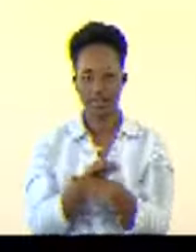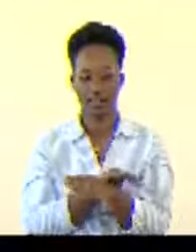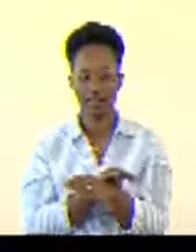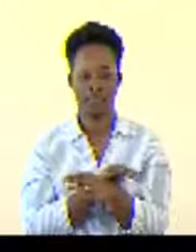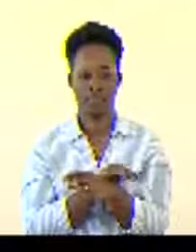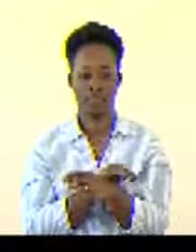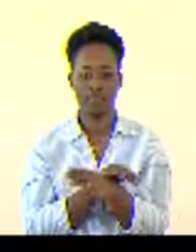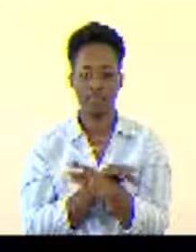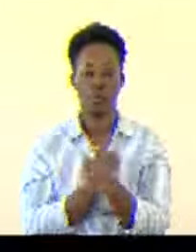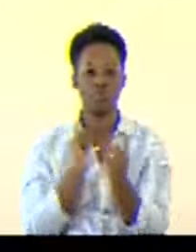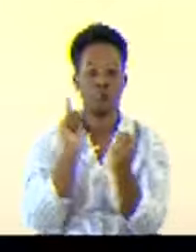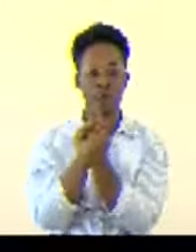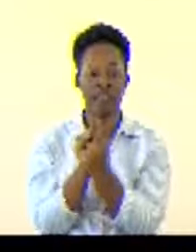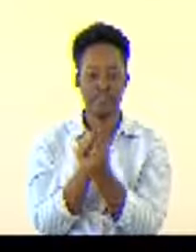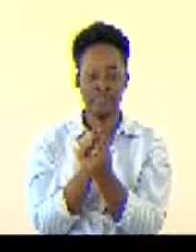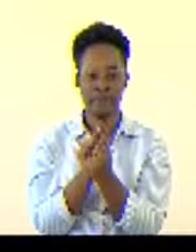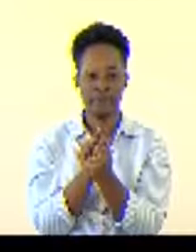to meet